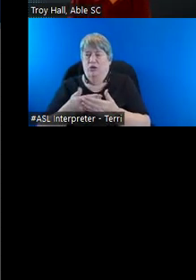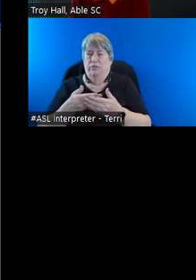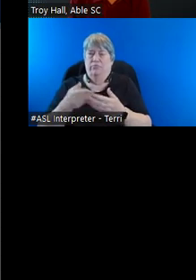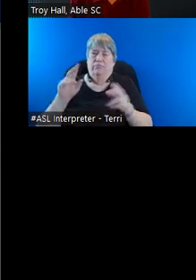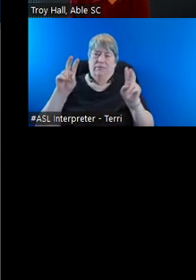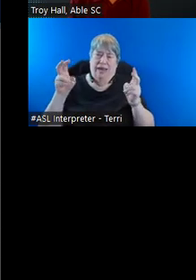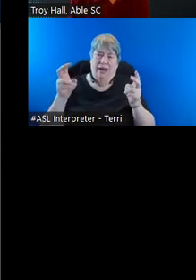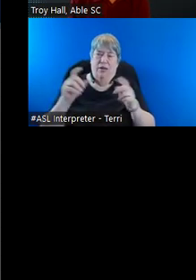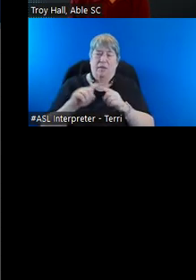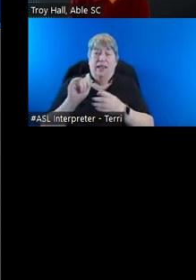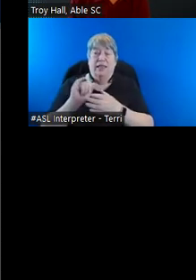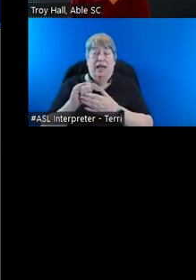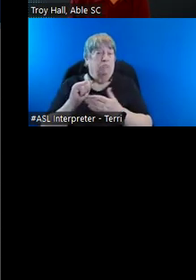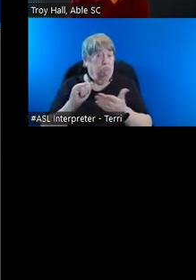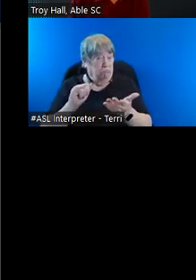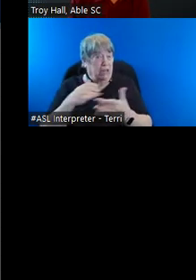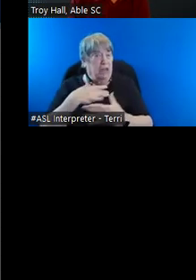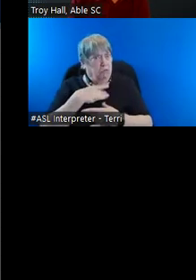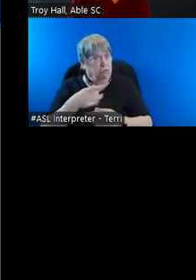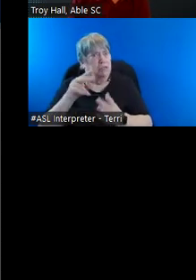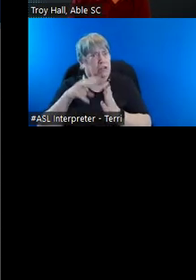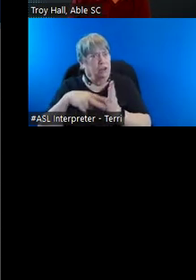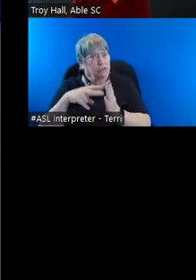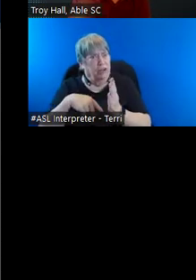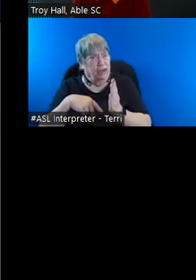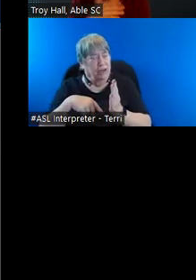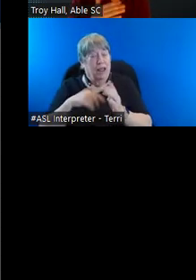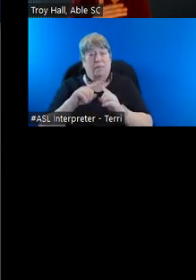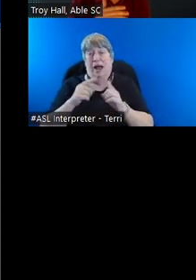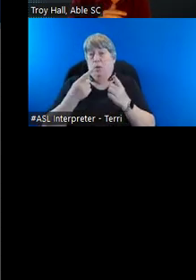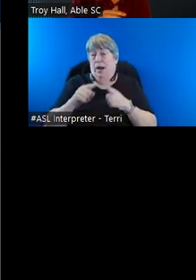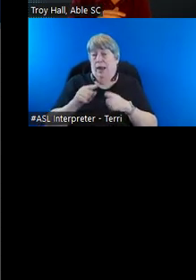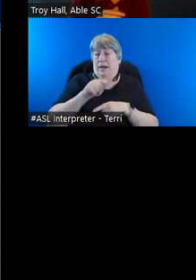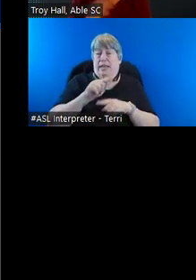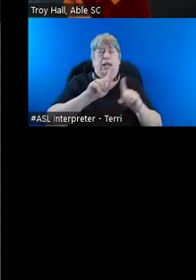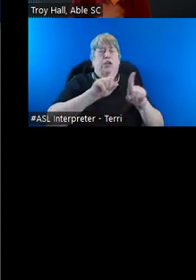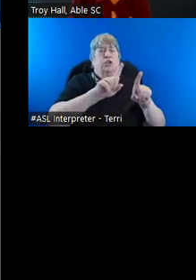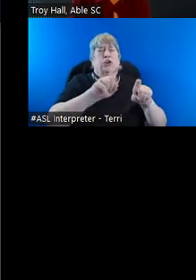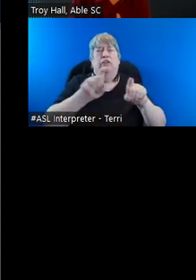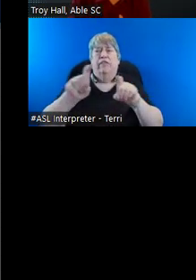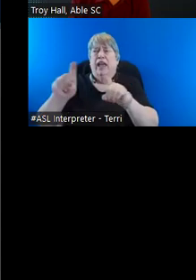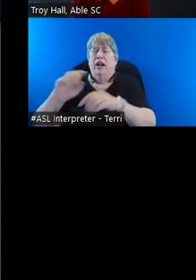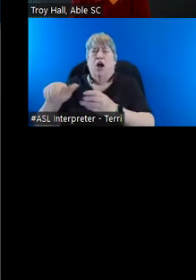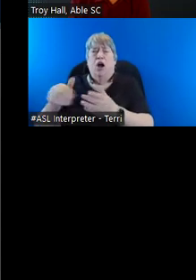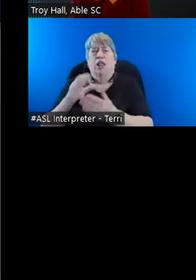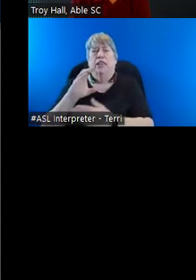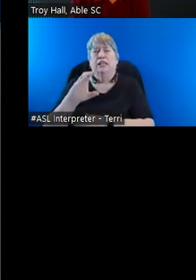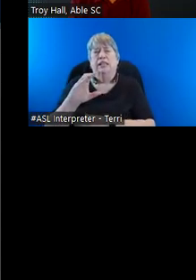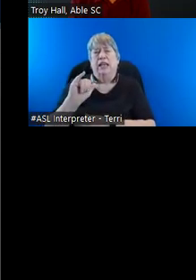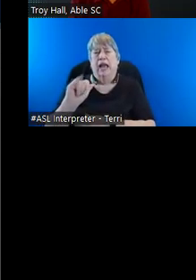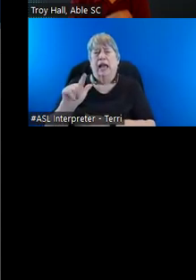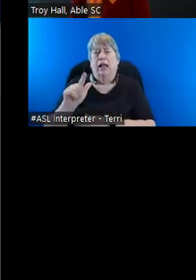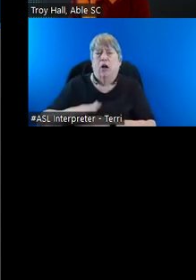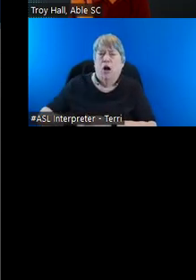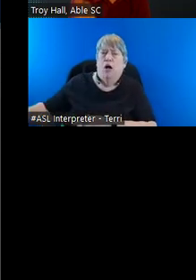was a good read too. And what they did was they surveyed centers for independent living across the country, and they